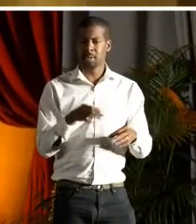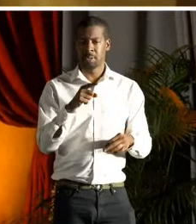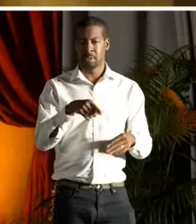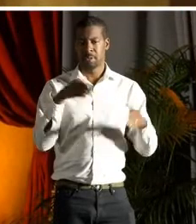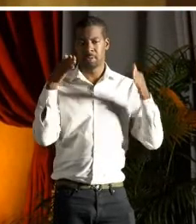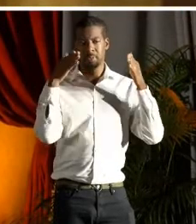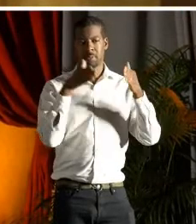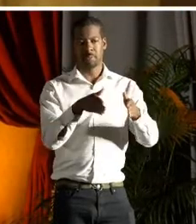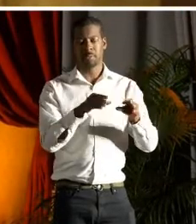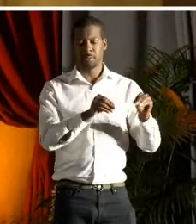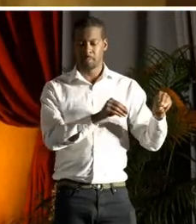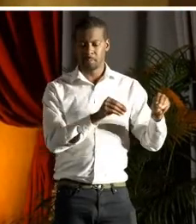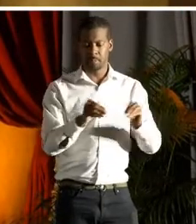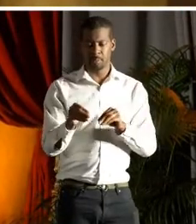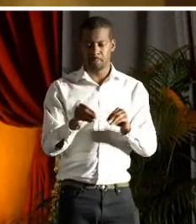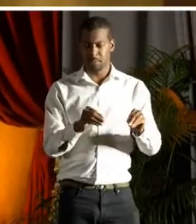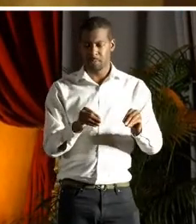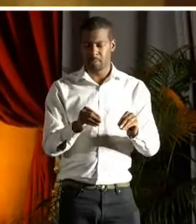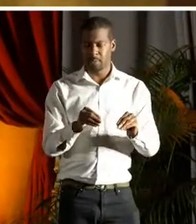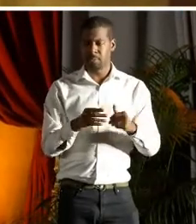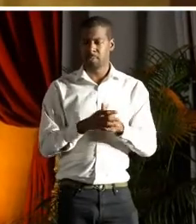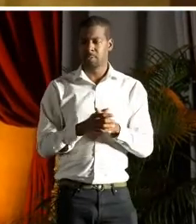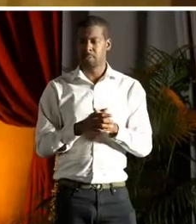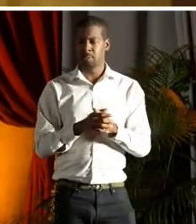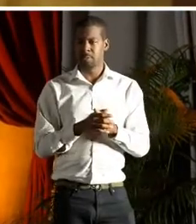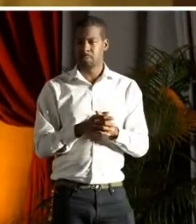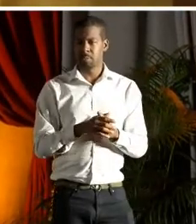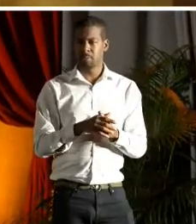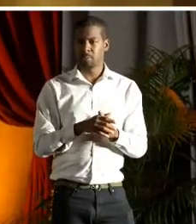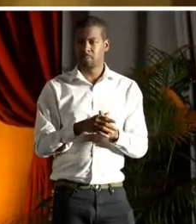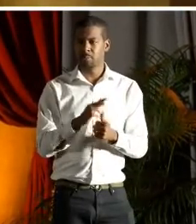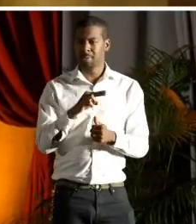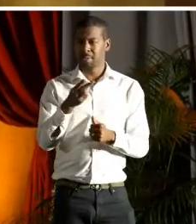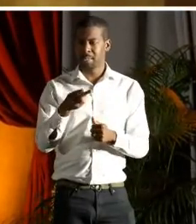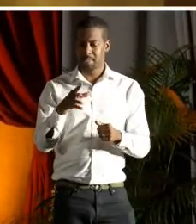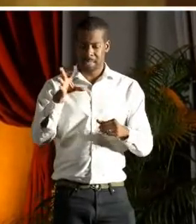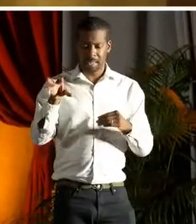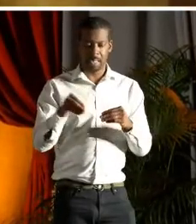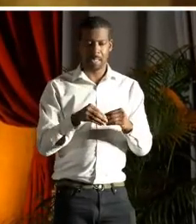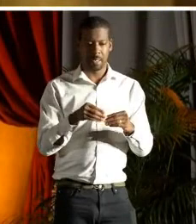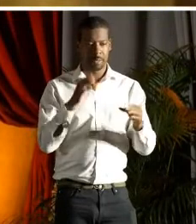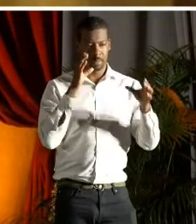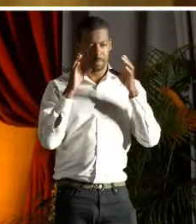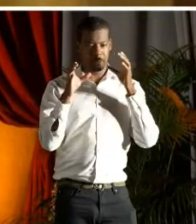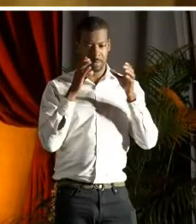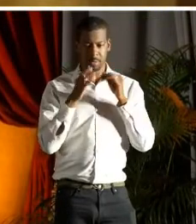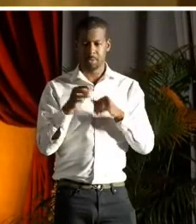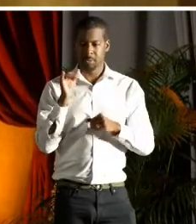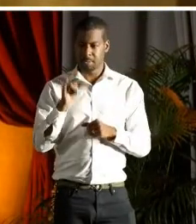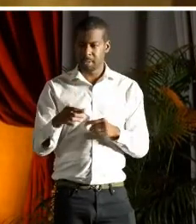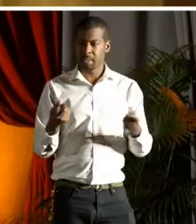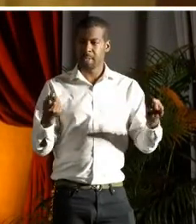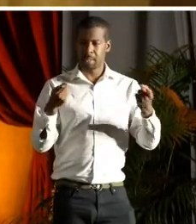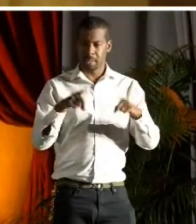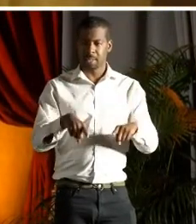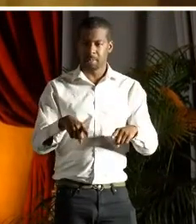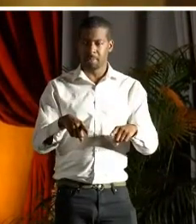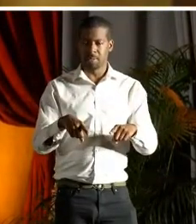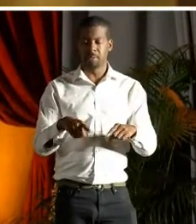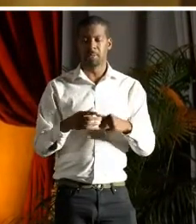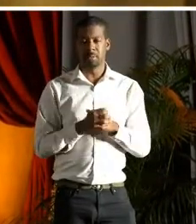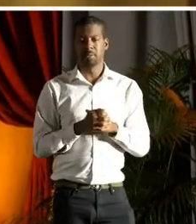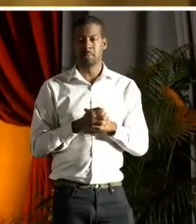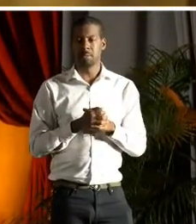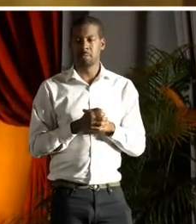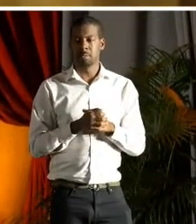center movement and that the thing that we would do is add communications, because that's the other thing that happened during the movement, was